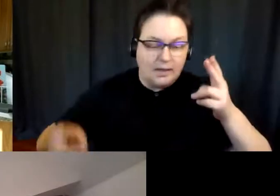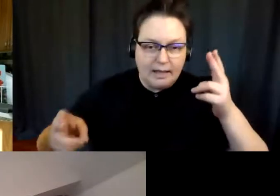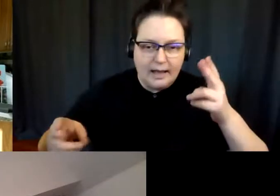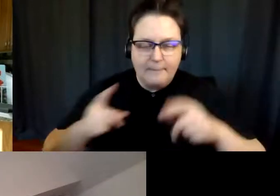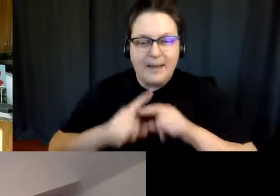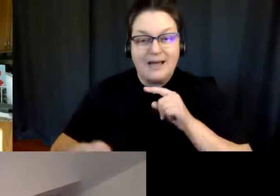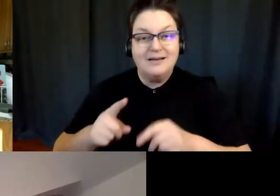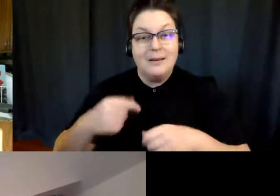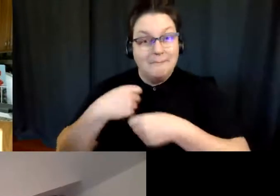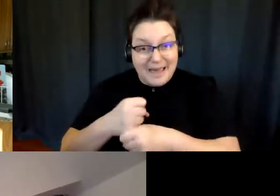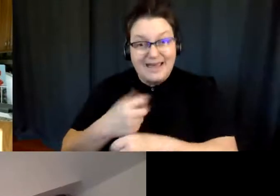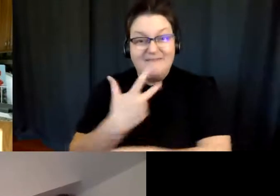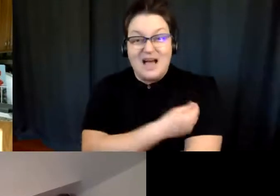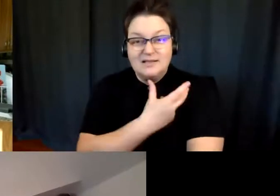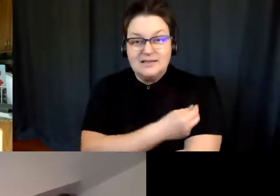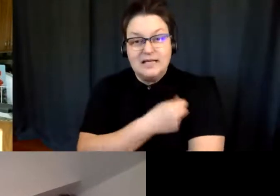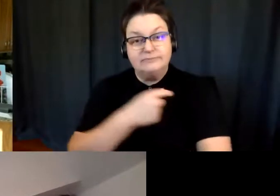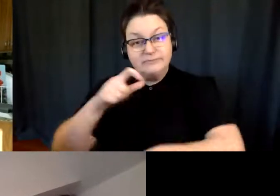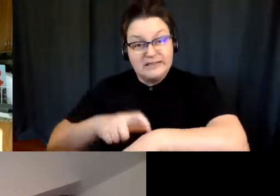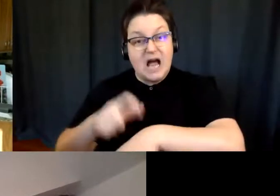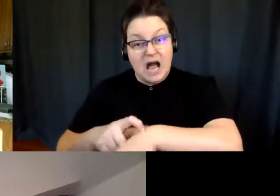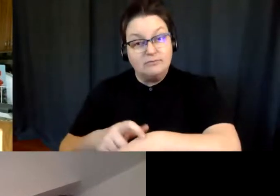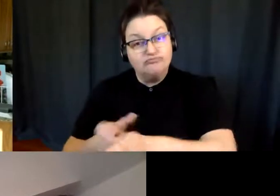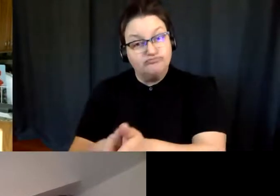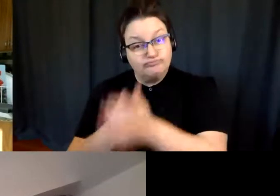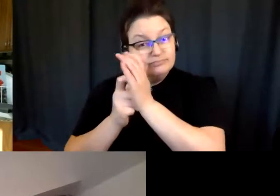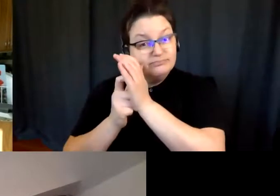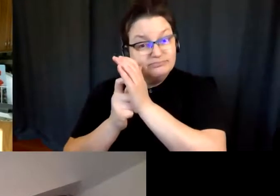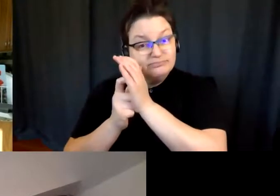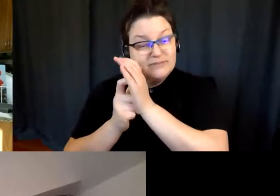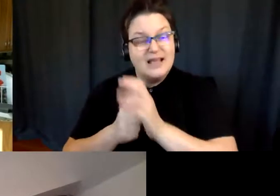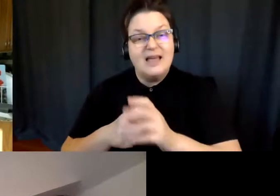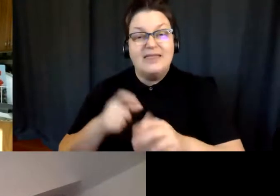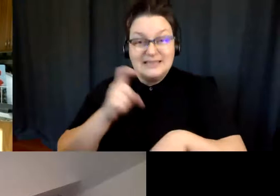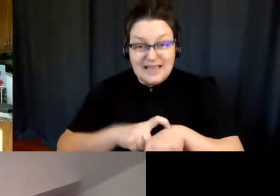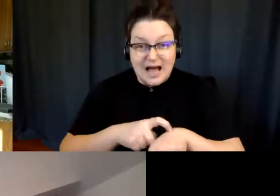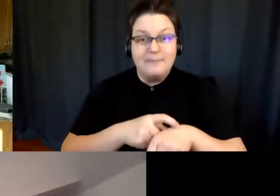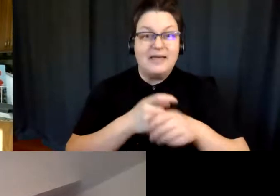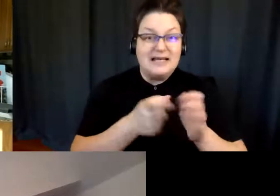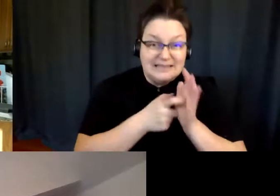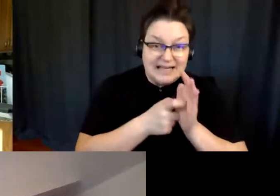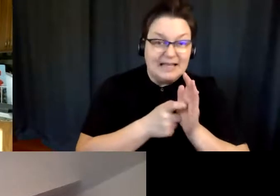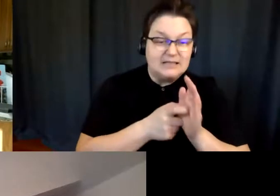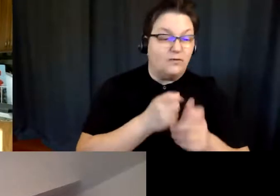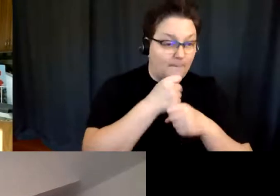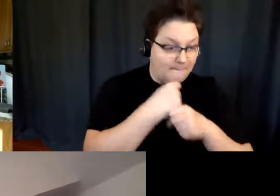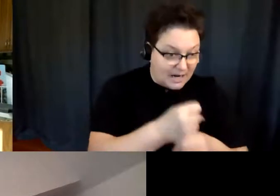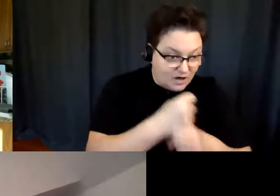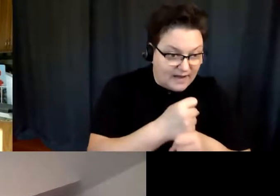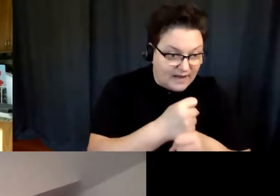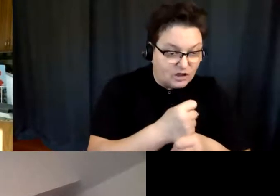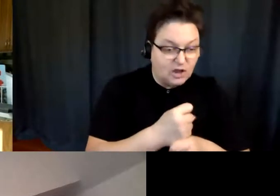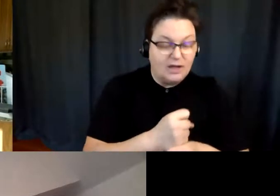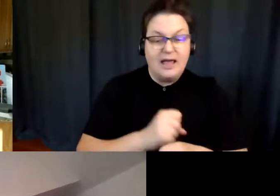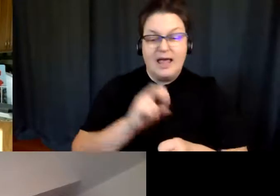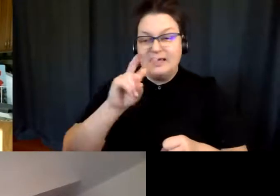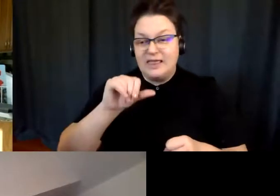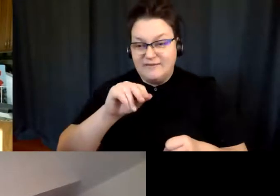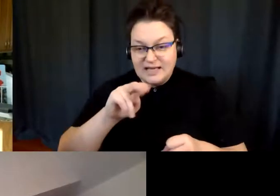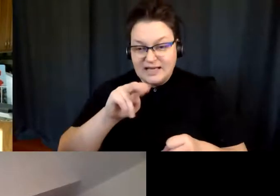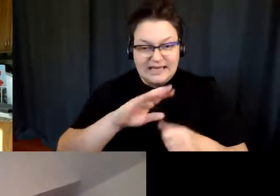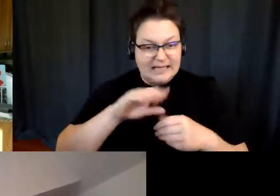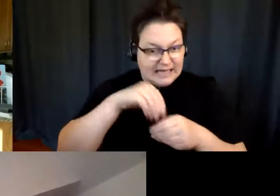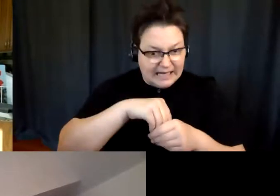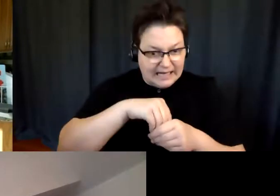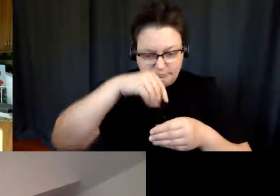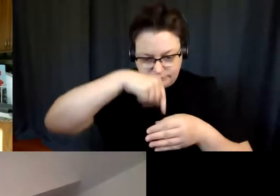them. The time that it takes to manufacture and get the vaccine in all the little glass